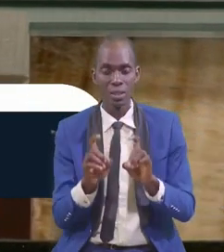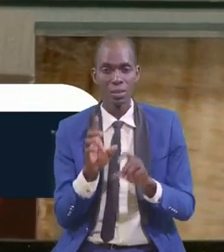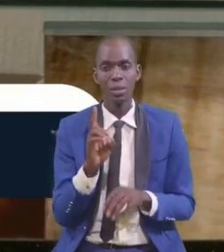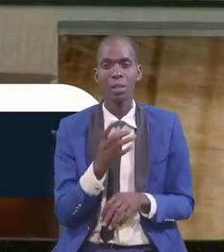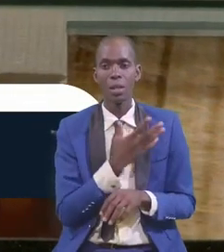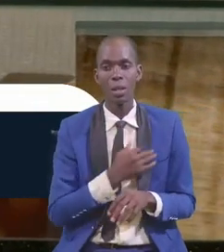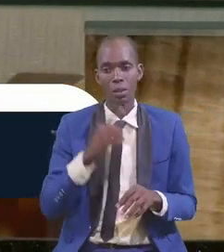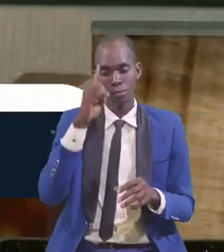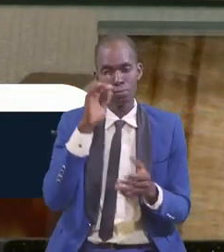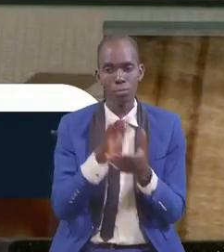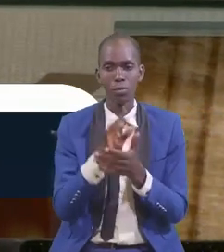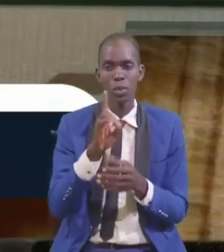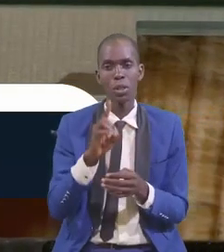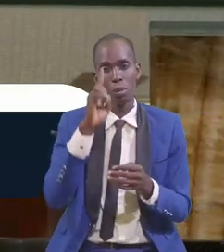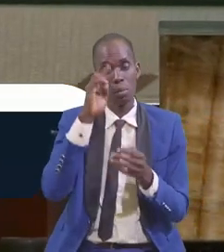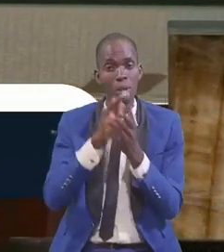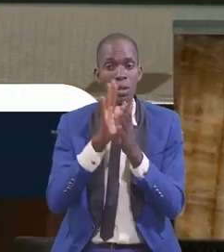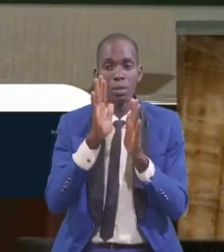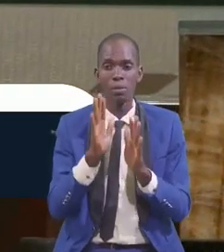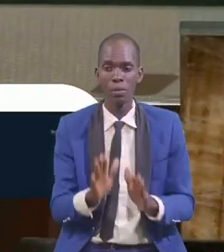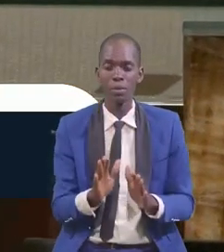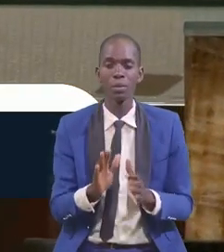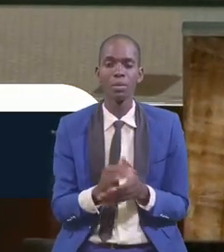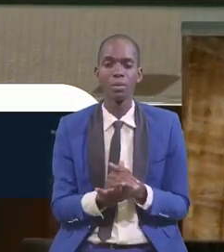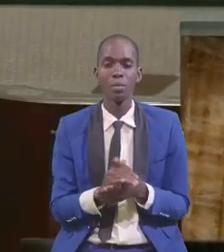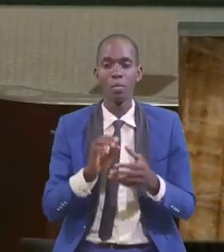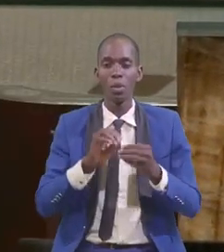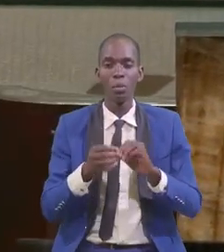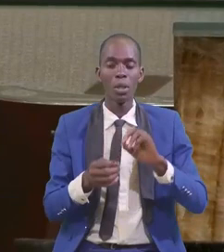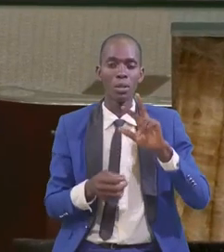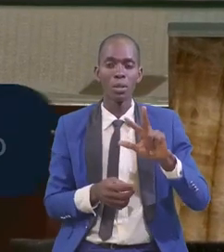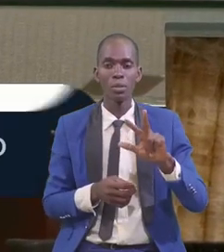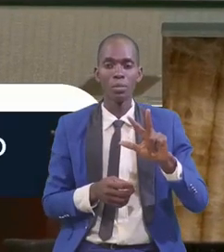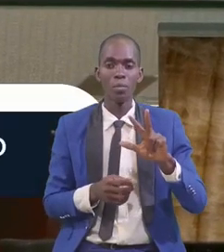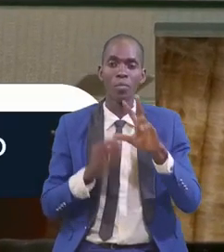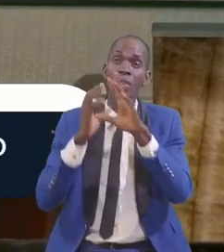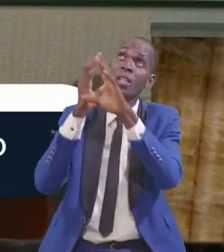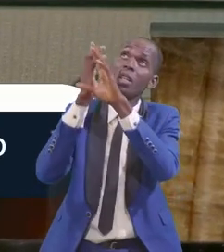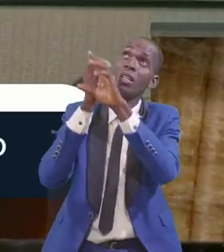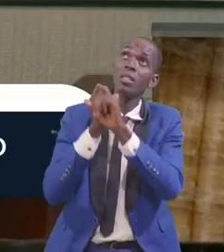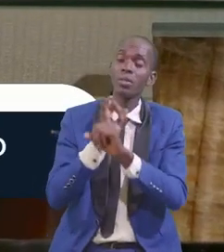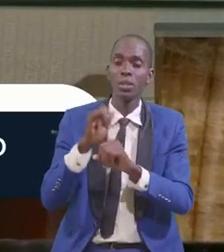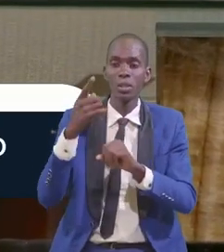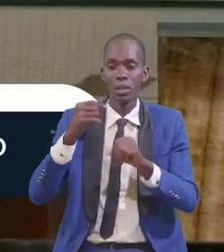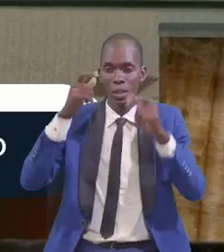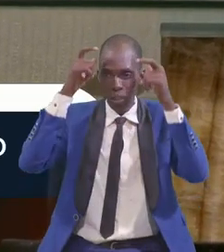tested believers. Number three, receiving the crown of the